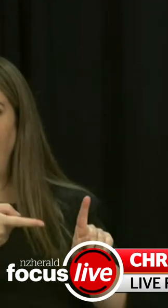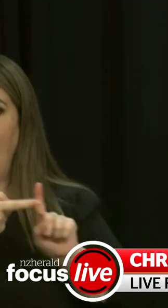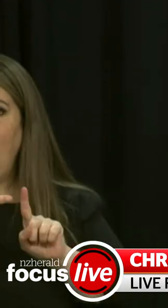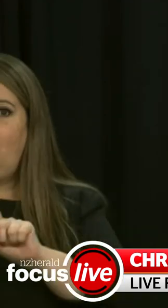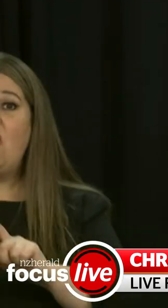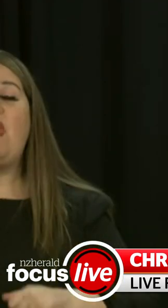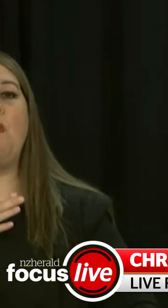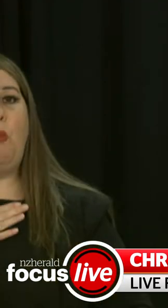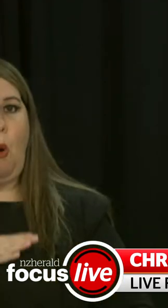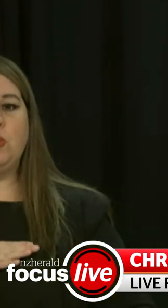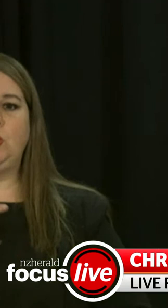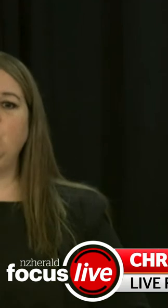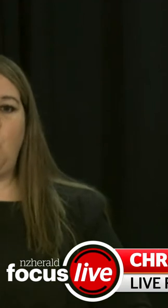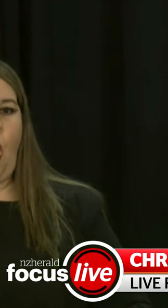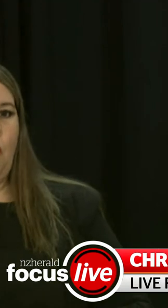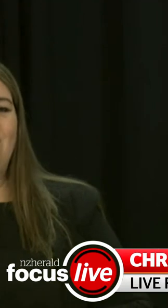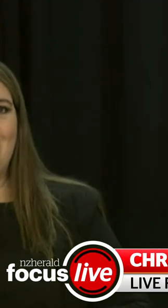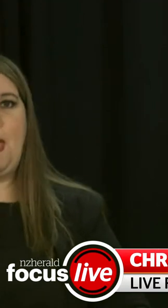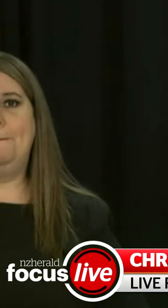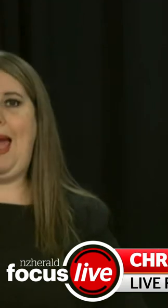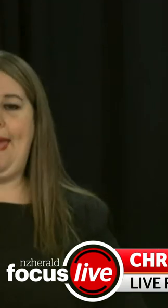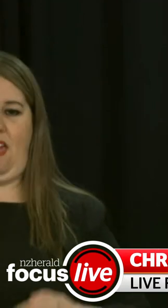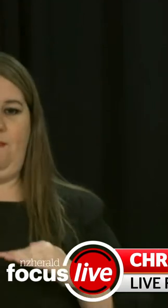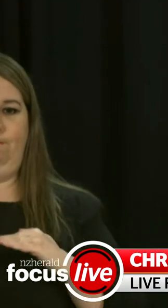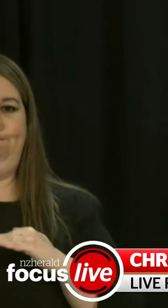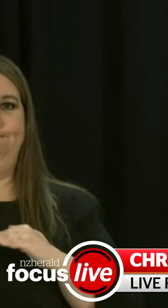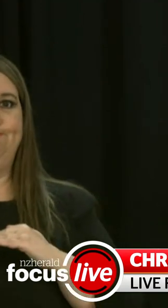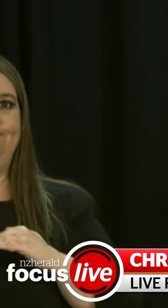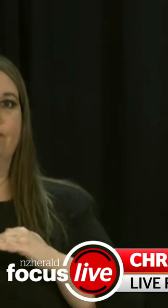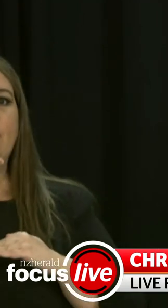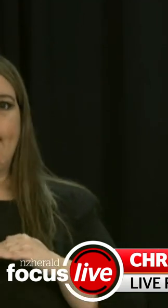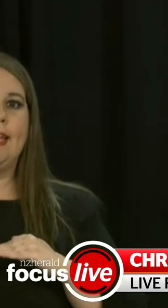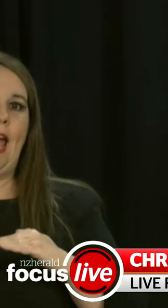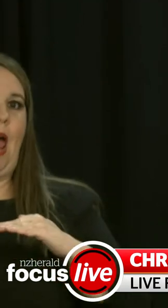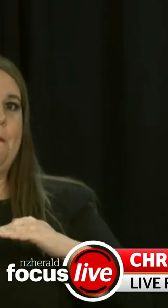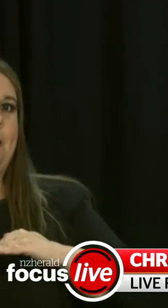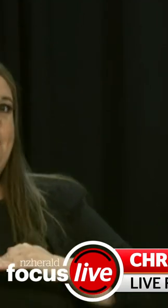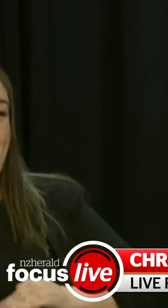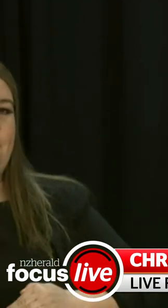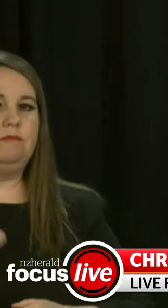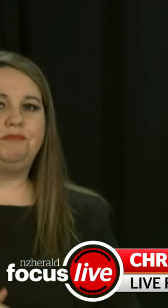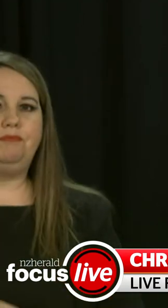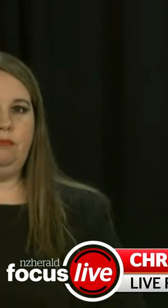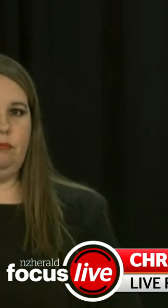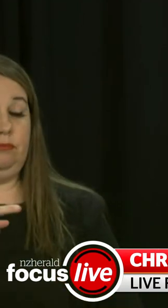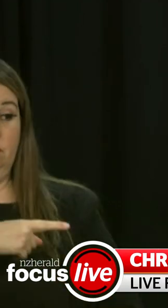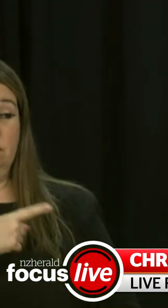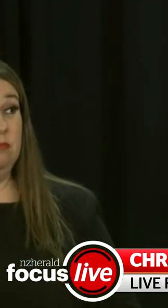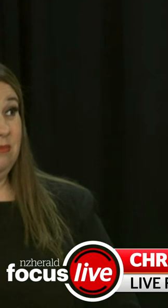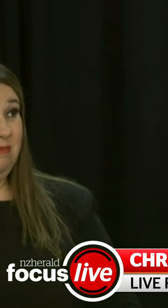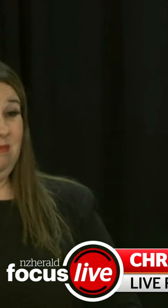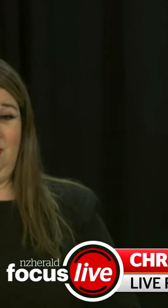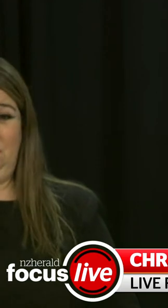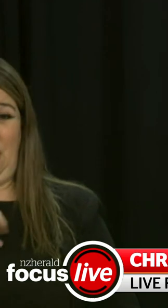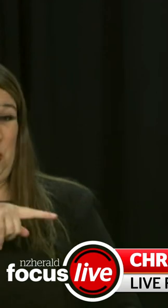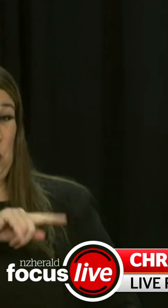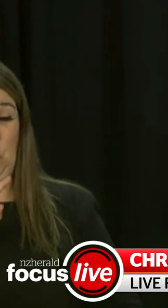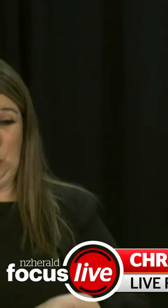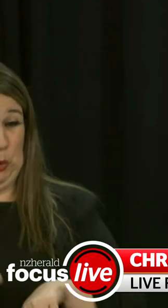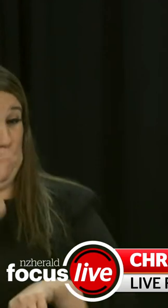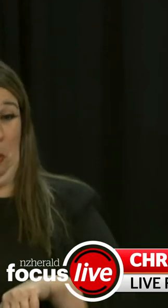gives them that signal, and I expect that'll make a difference. 100 leaving over the last year. Have you left your run too